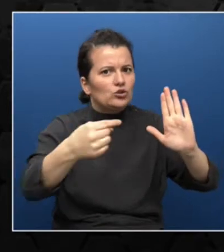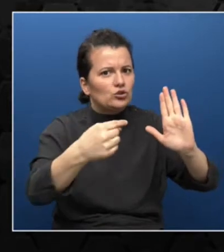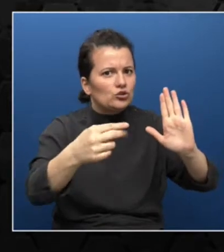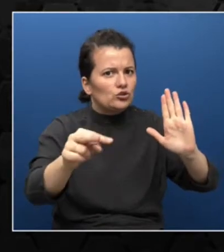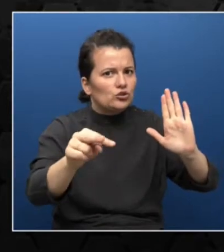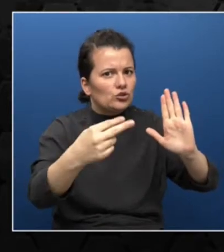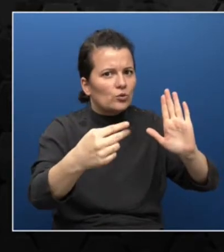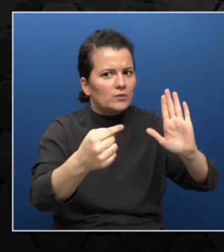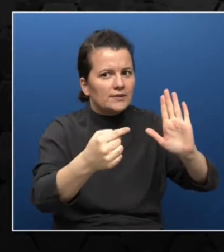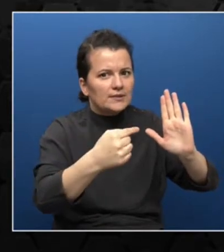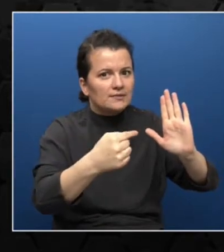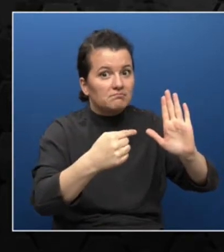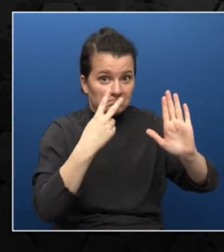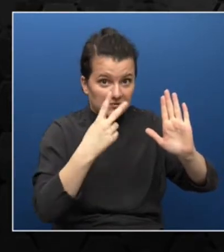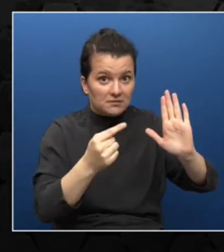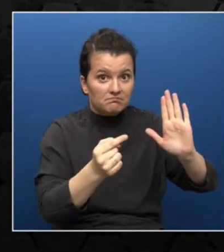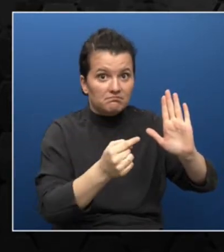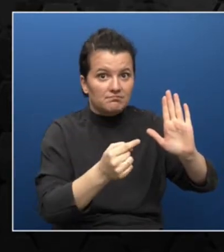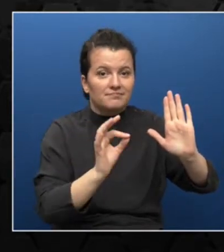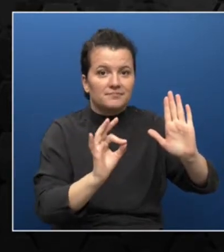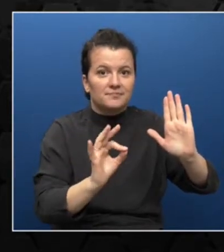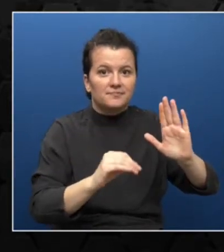So there we go.